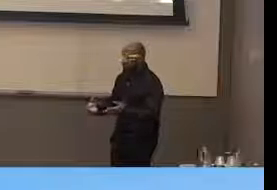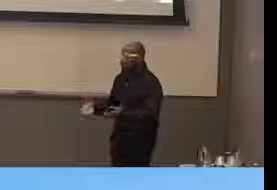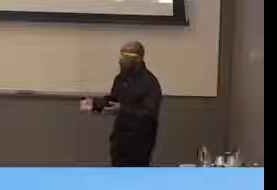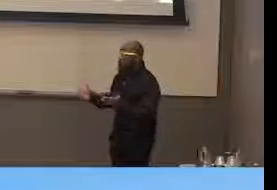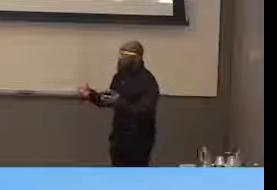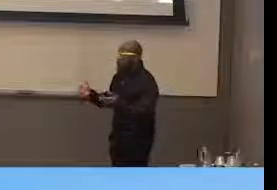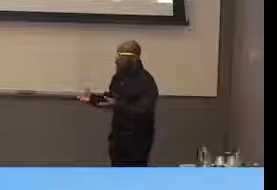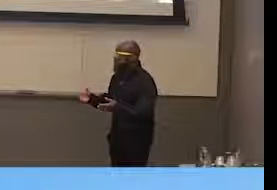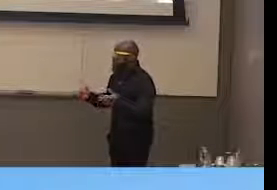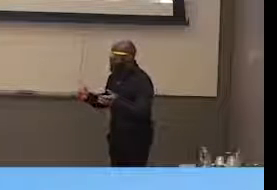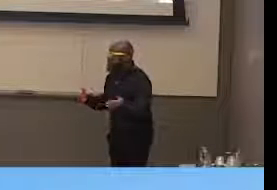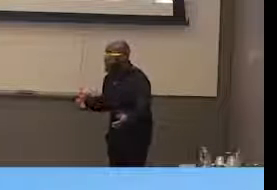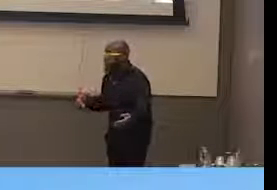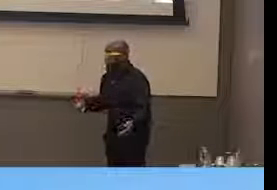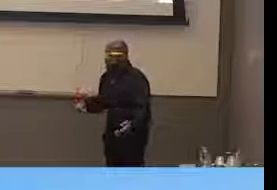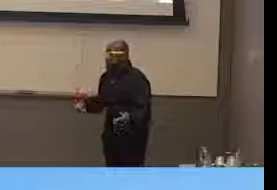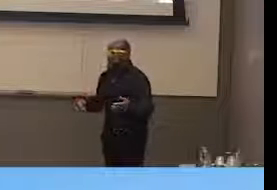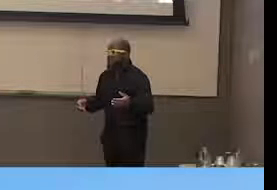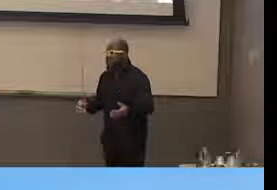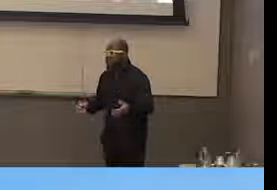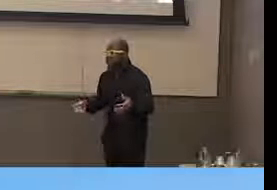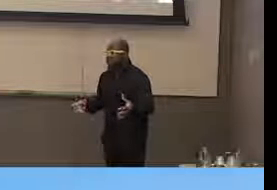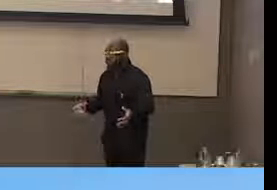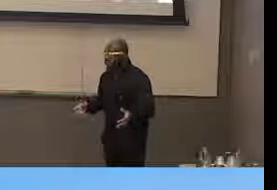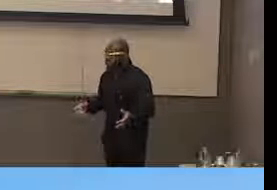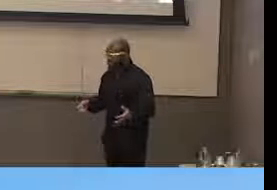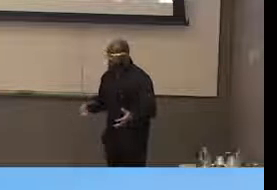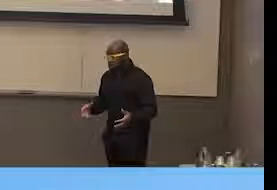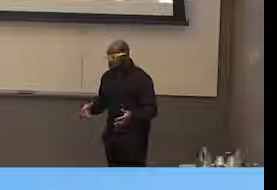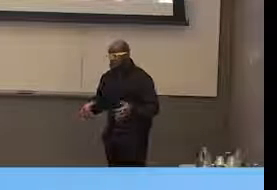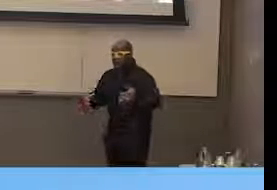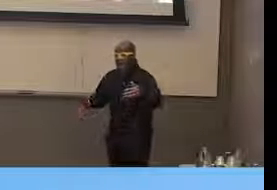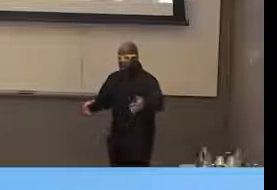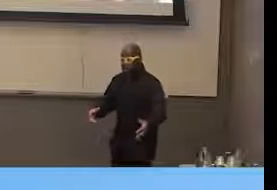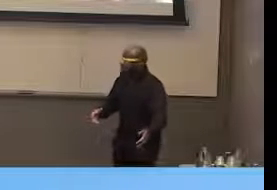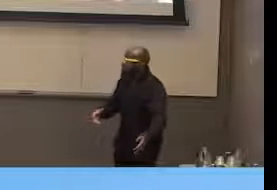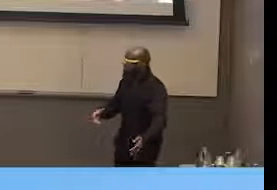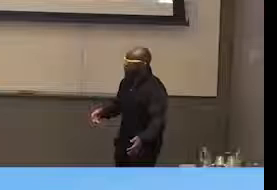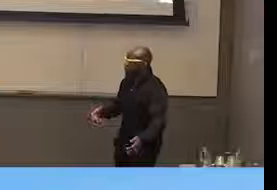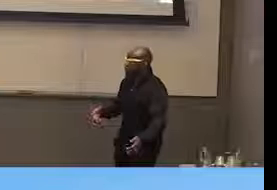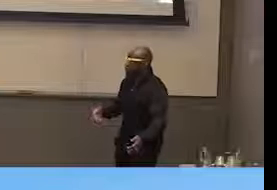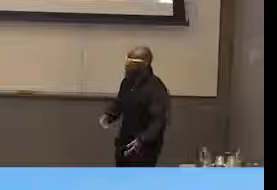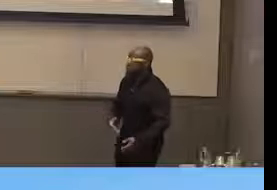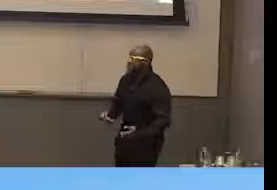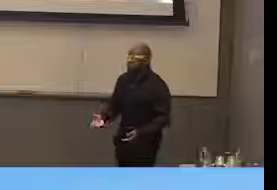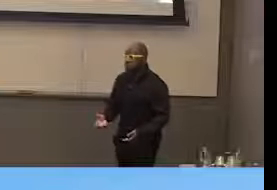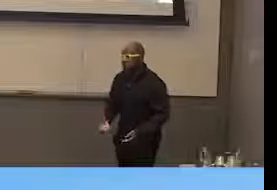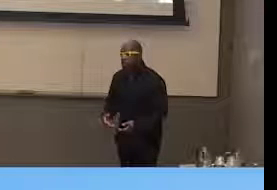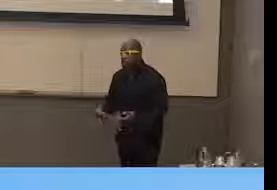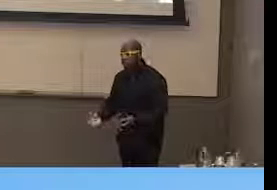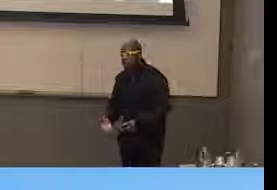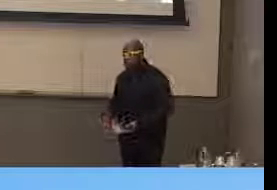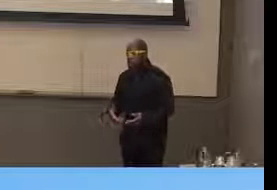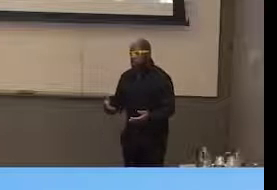K through 12 children, as well as members of the public that are adults, out into their urban nature to